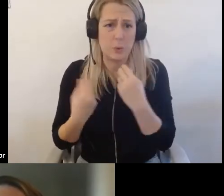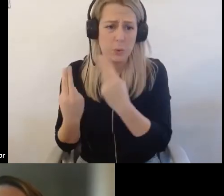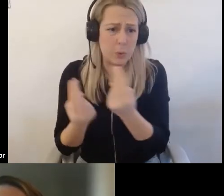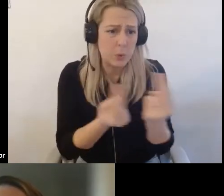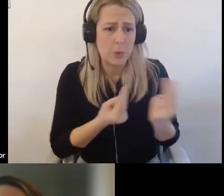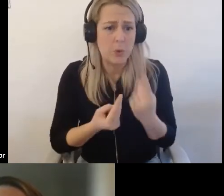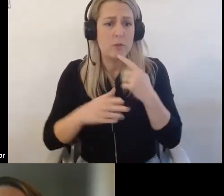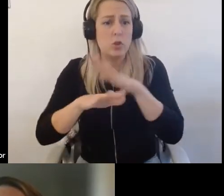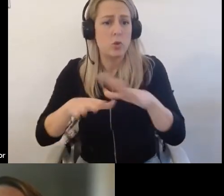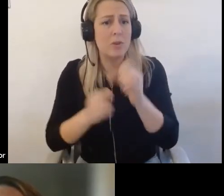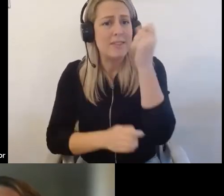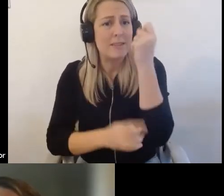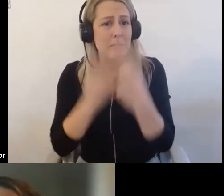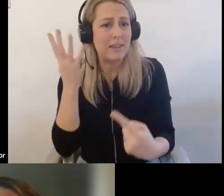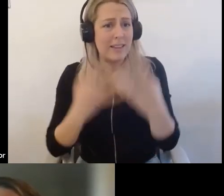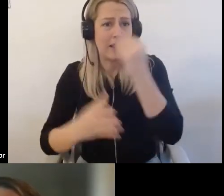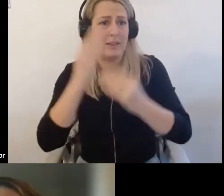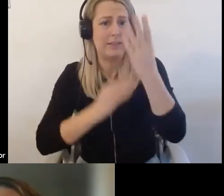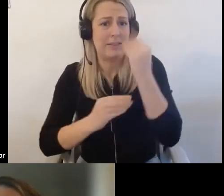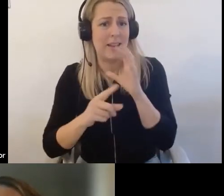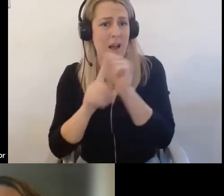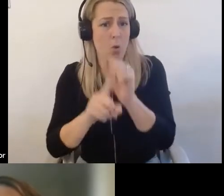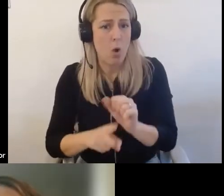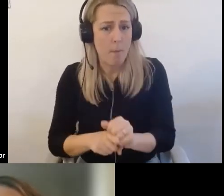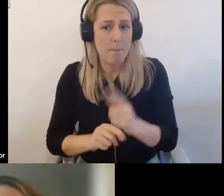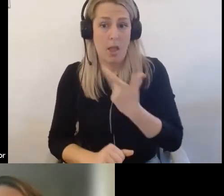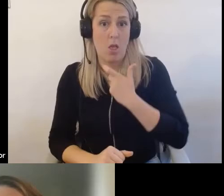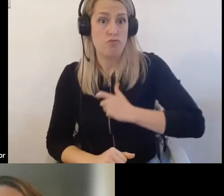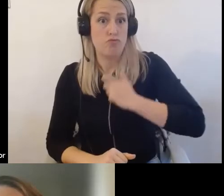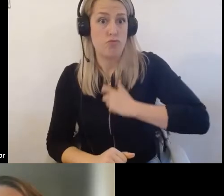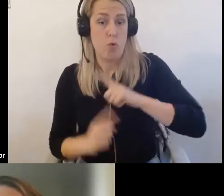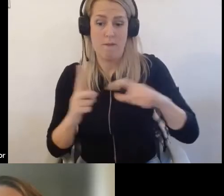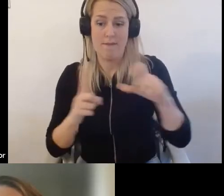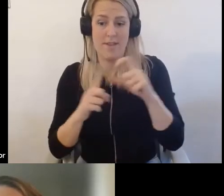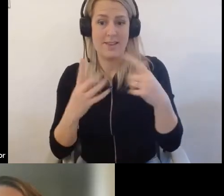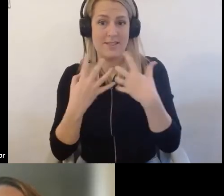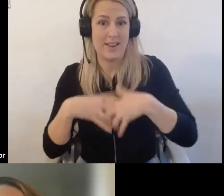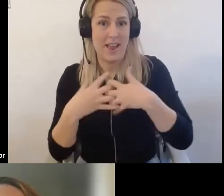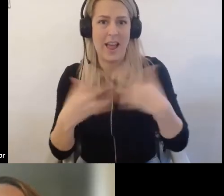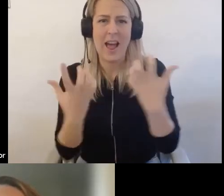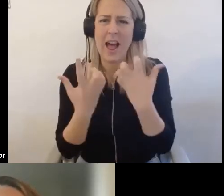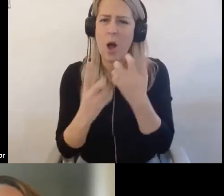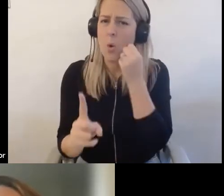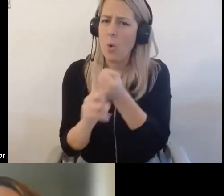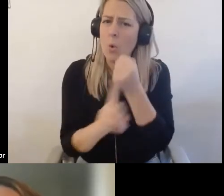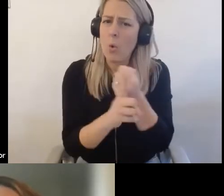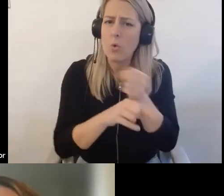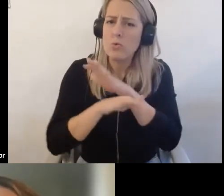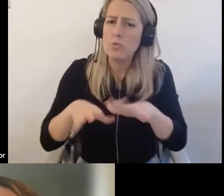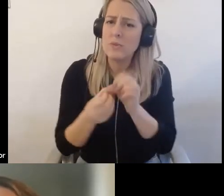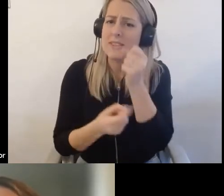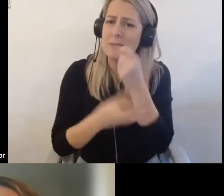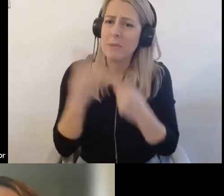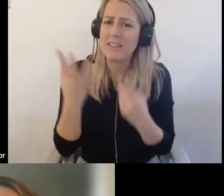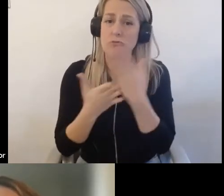disabilities. The role of EdTech and how it impacts children with disabilities was really thrust into the